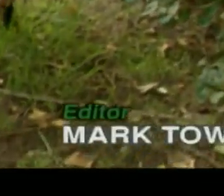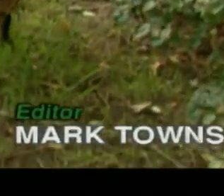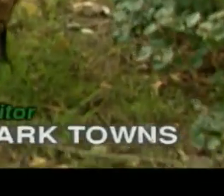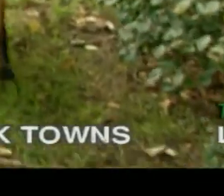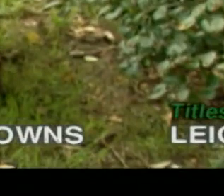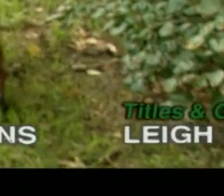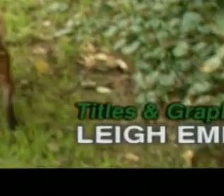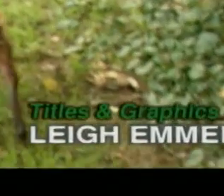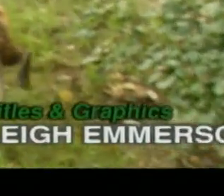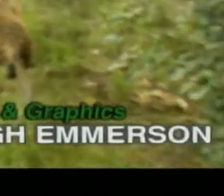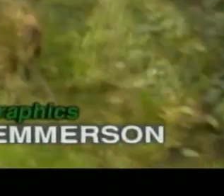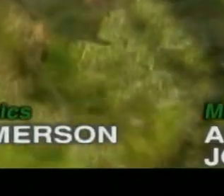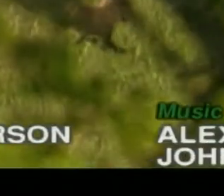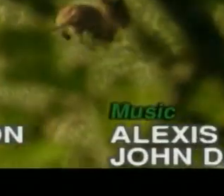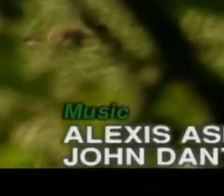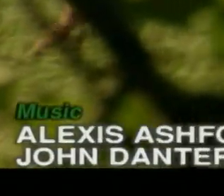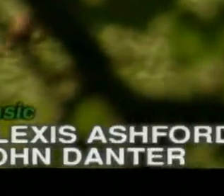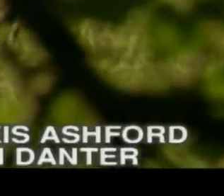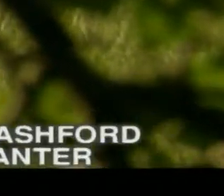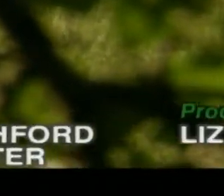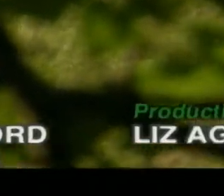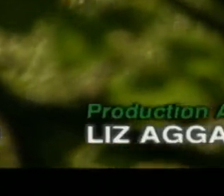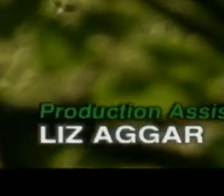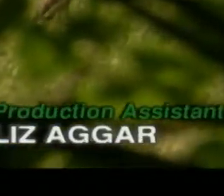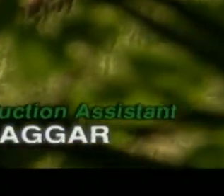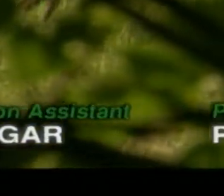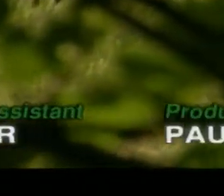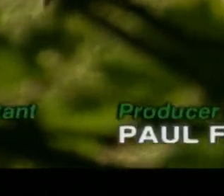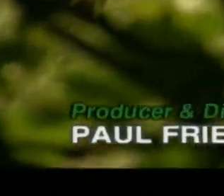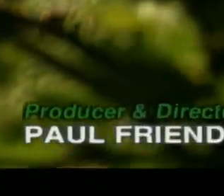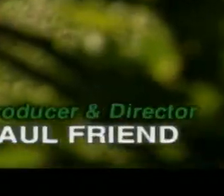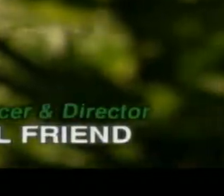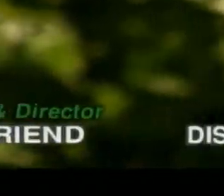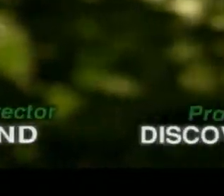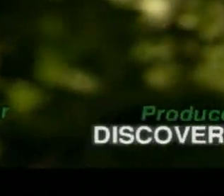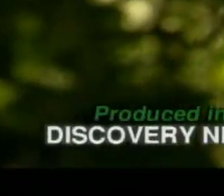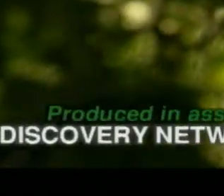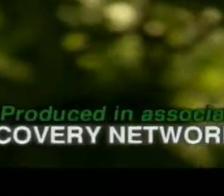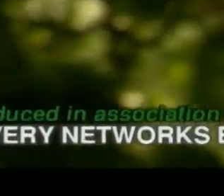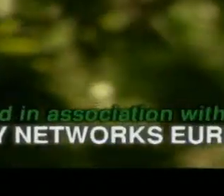Put your life in my hands. Set